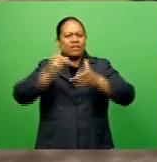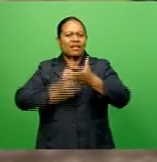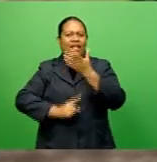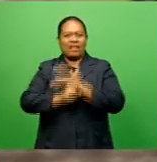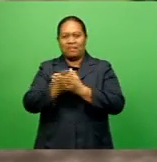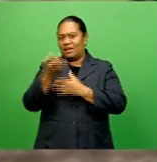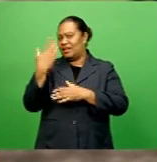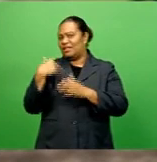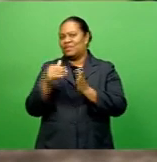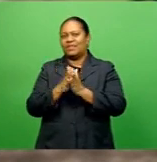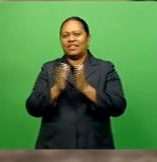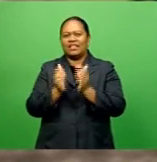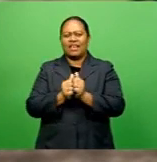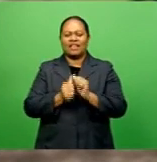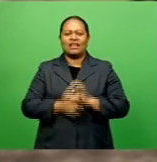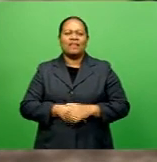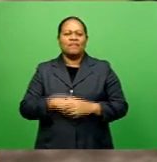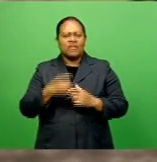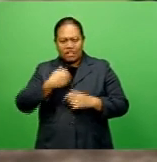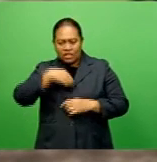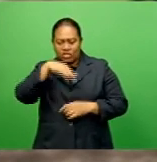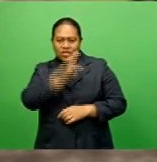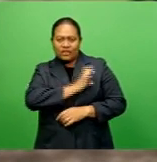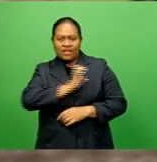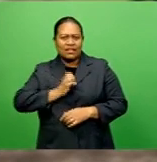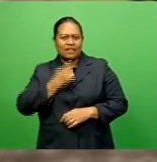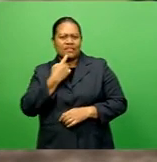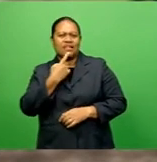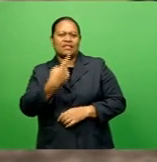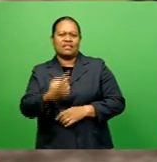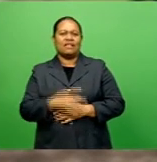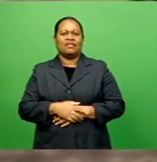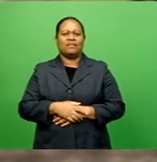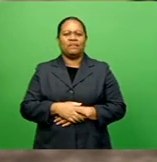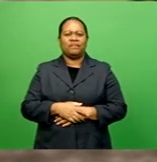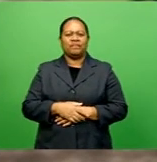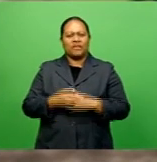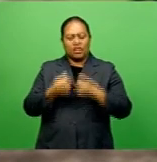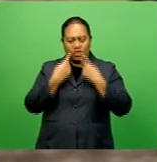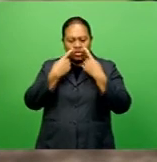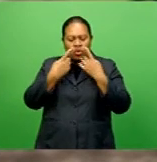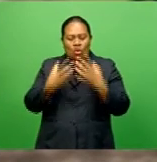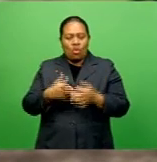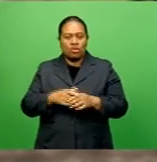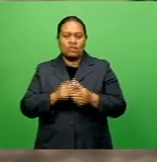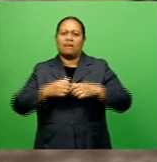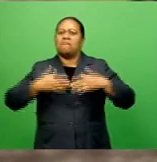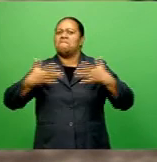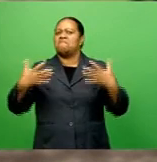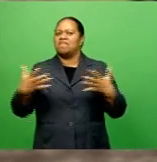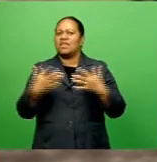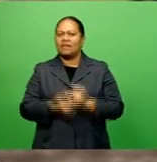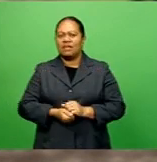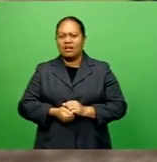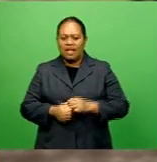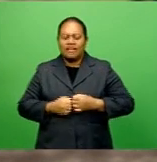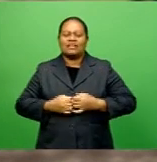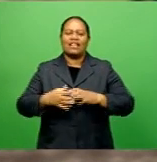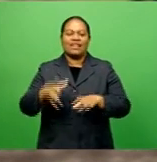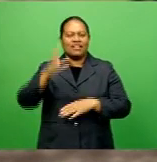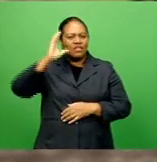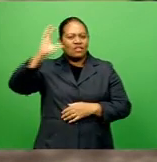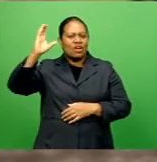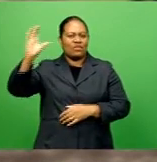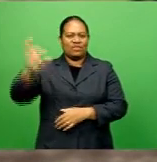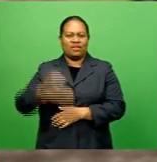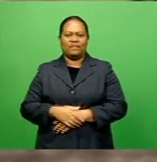weekend, Fiji Football Association Chief Executive Mohammed Yusuf says this has set a great platform for the sport in the country.